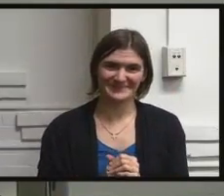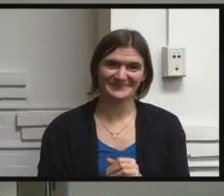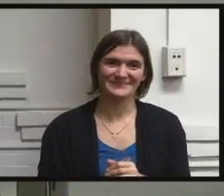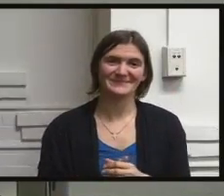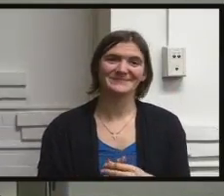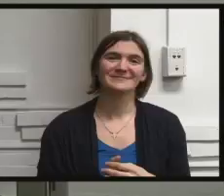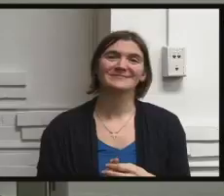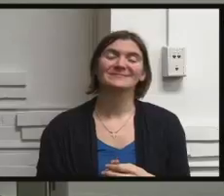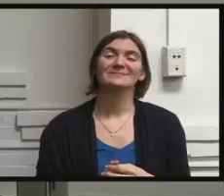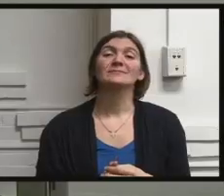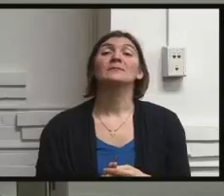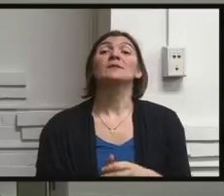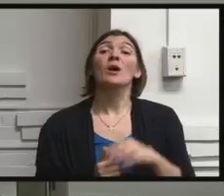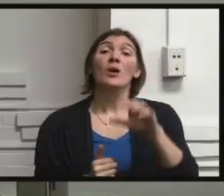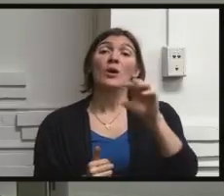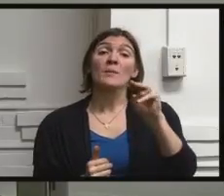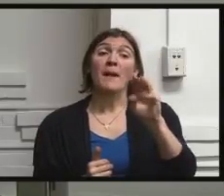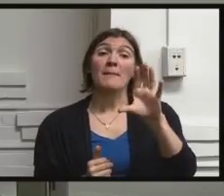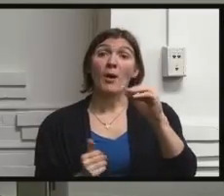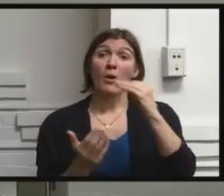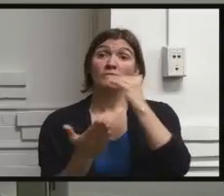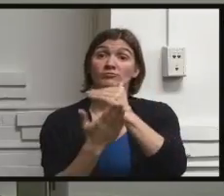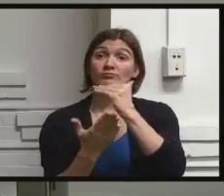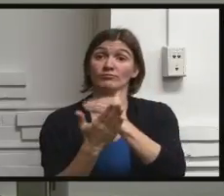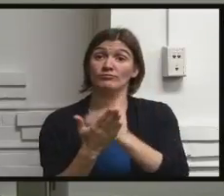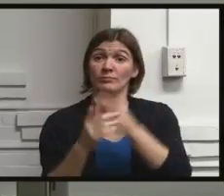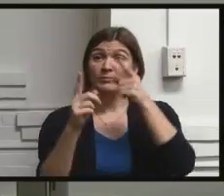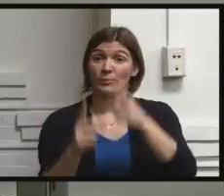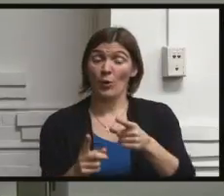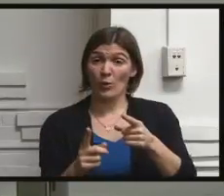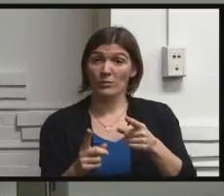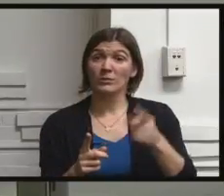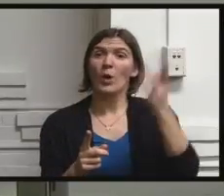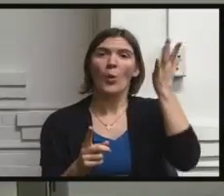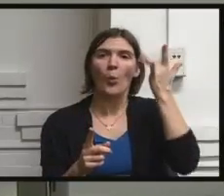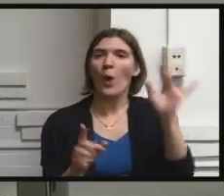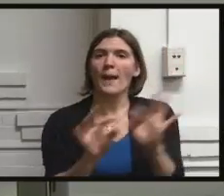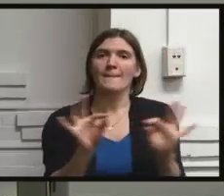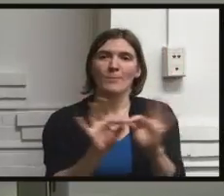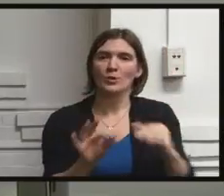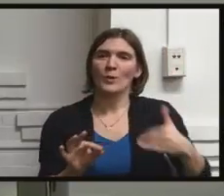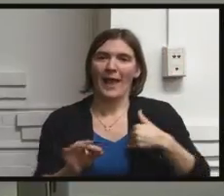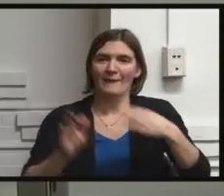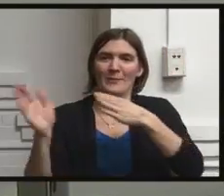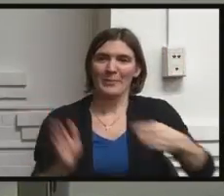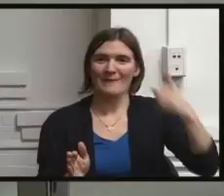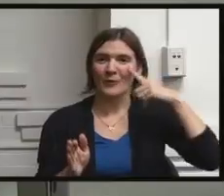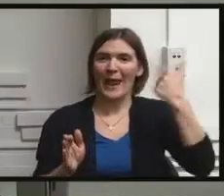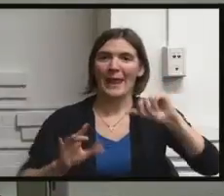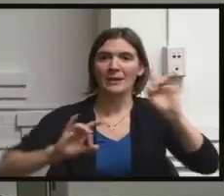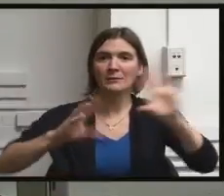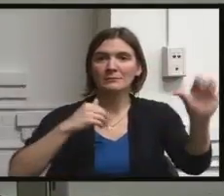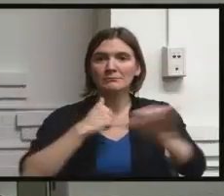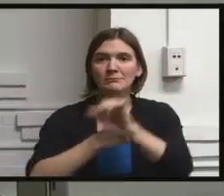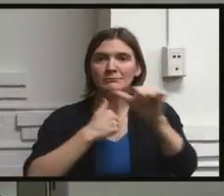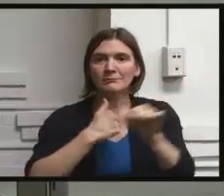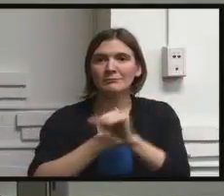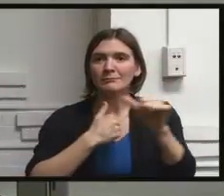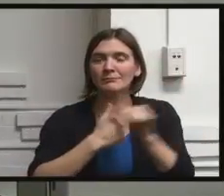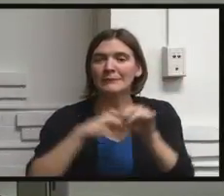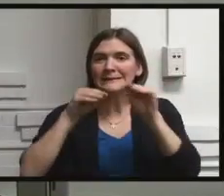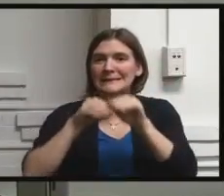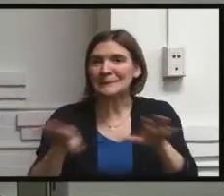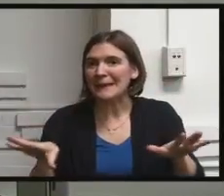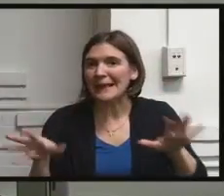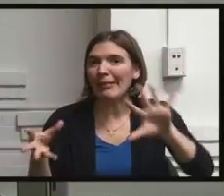The memo outlines what are the benefits of maintaining a hazard mitigation plan, both from a